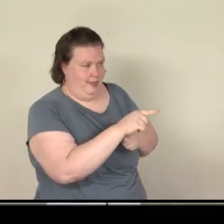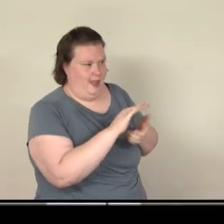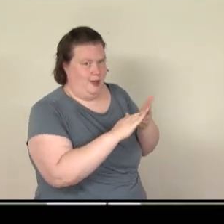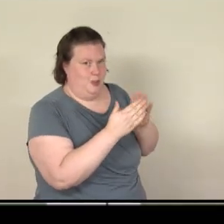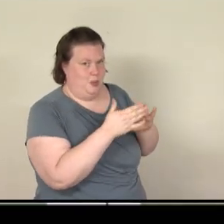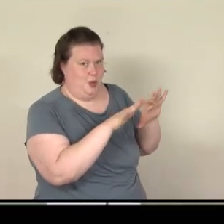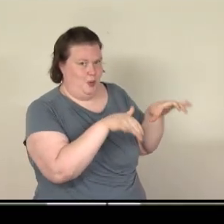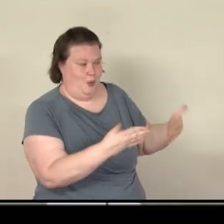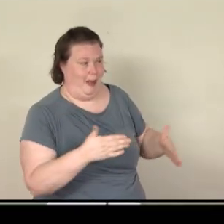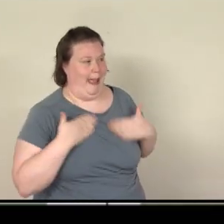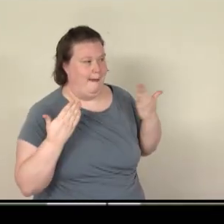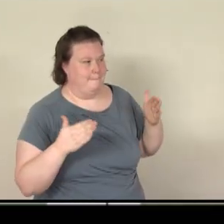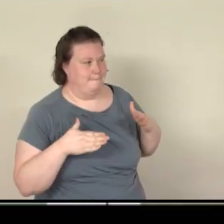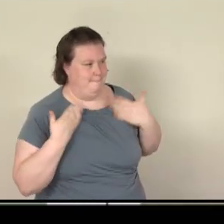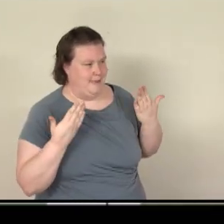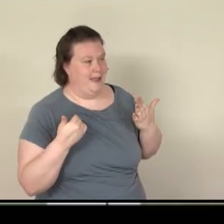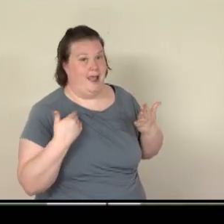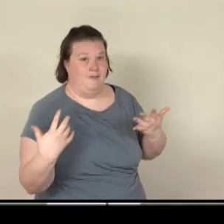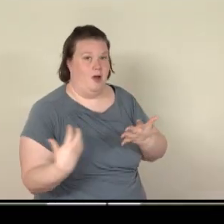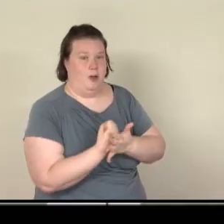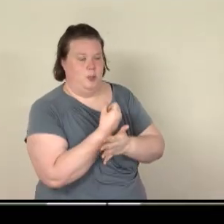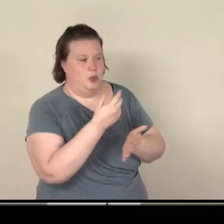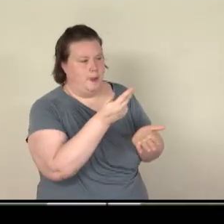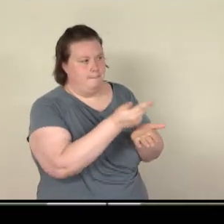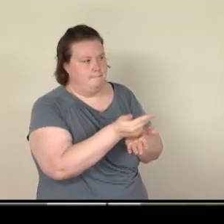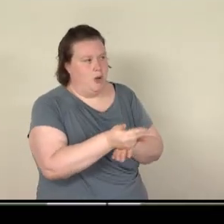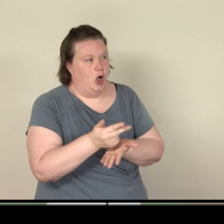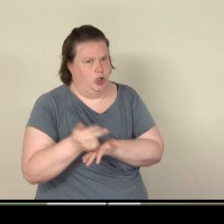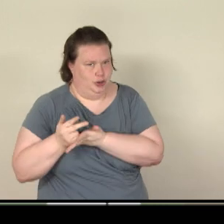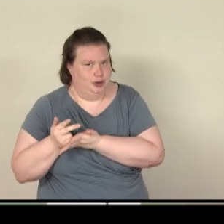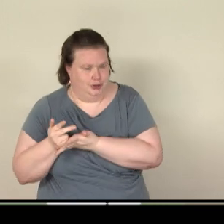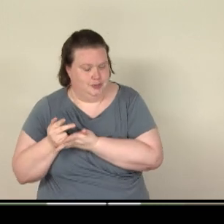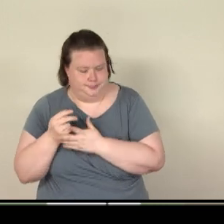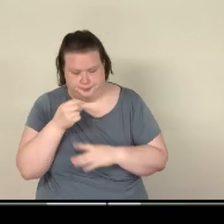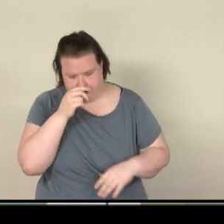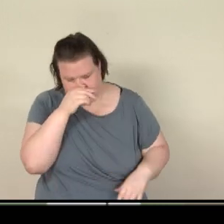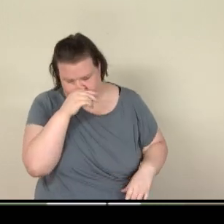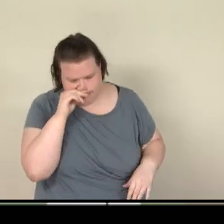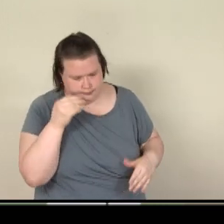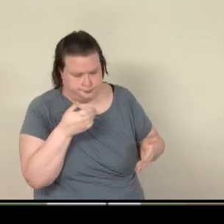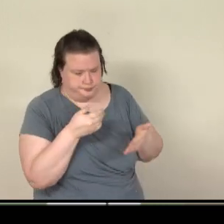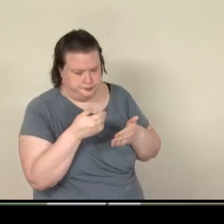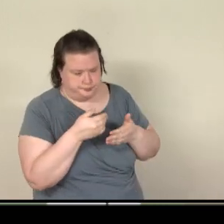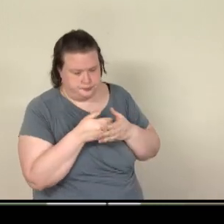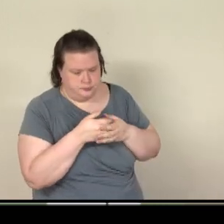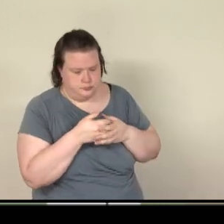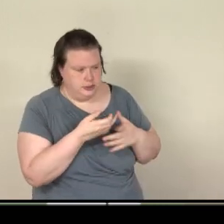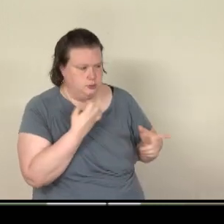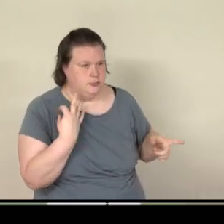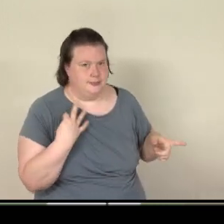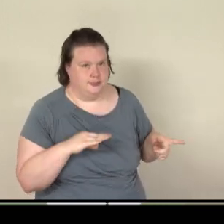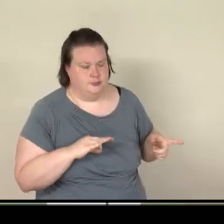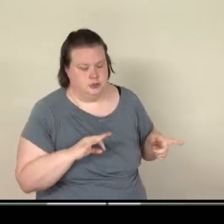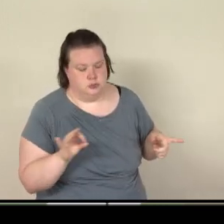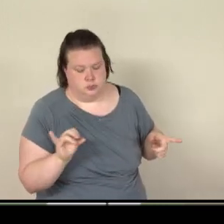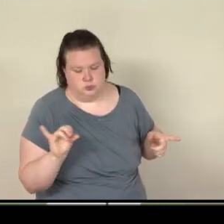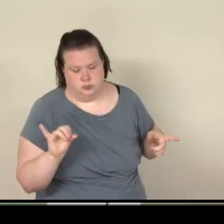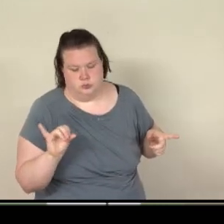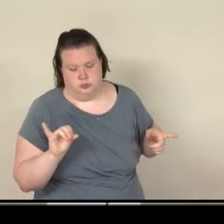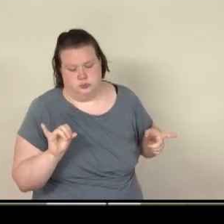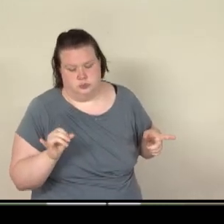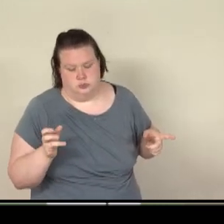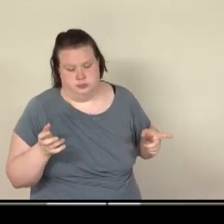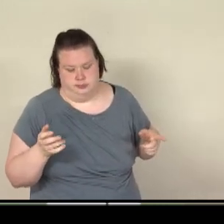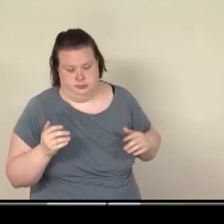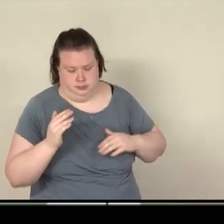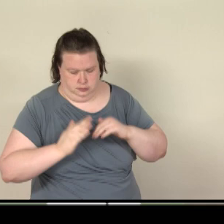now park. They would have a place to park when they're at the fields. It's off Gurley Lane. So they're going to be able to benefit from that as well. And then once